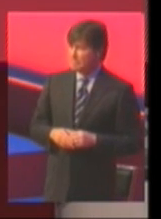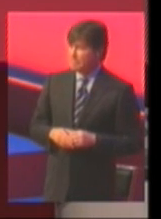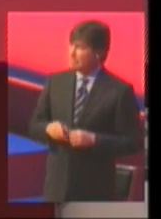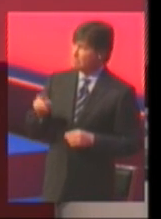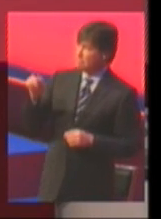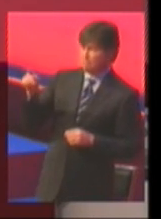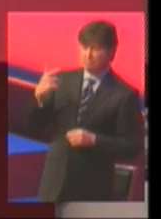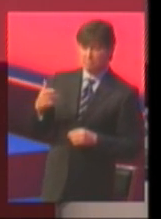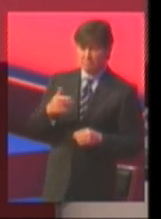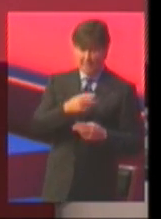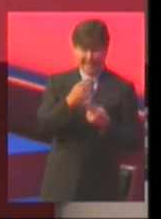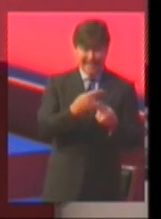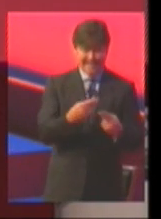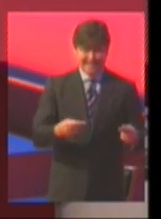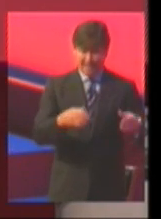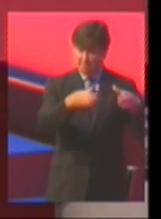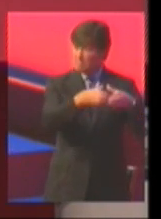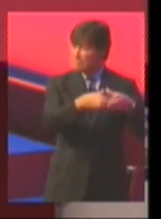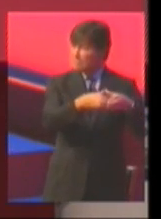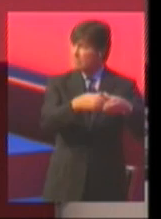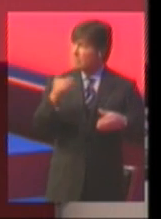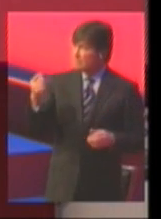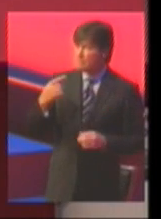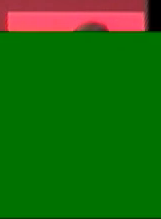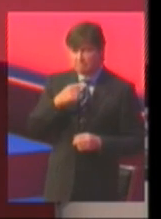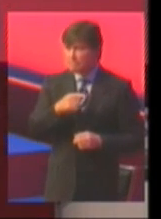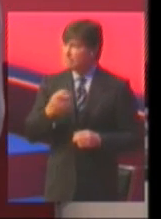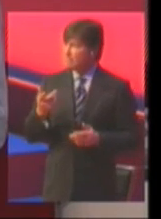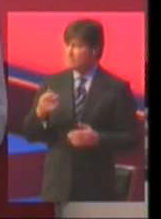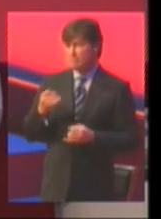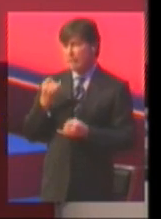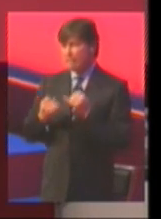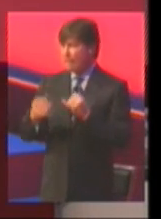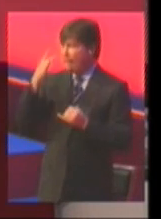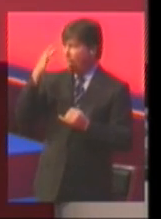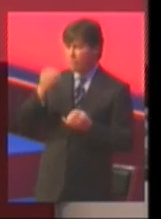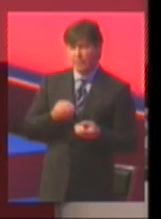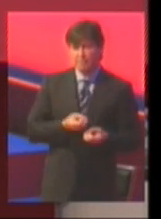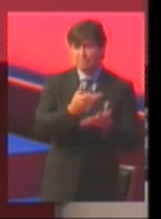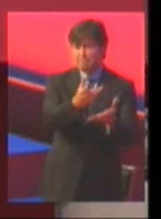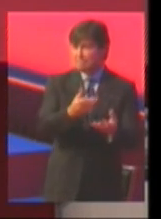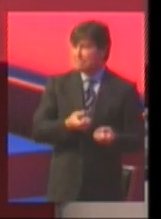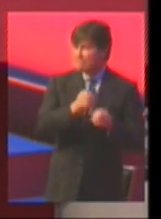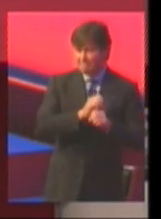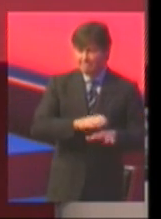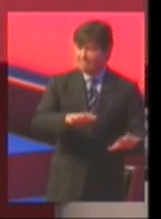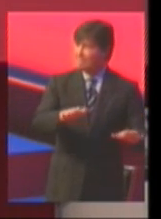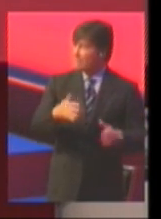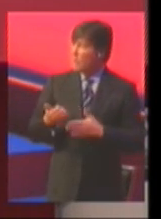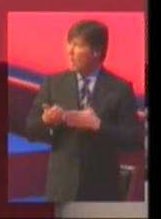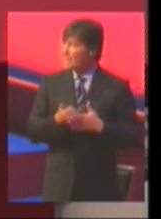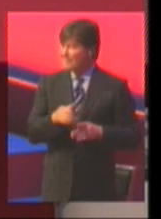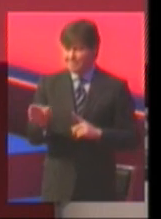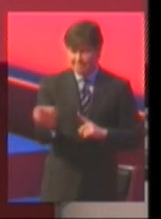for International Development as simply a vehicle to export its failed ideology, an ideology of assisted places,